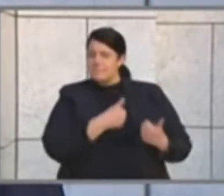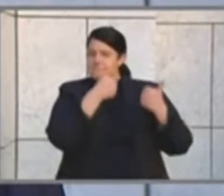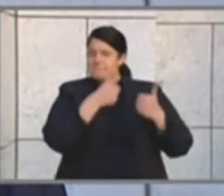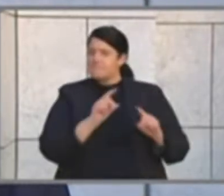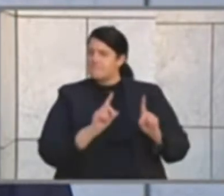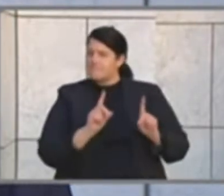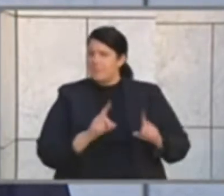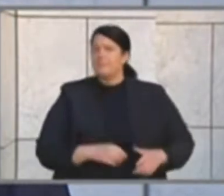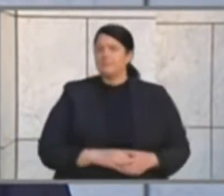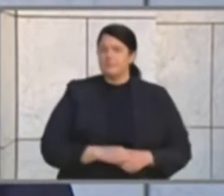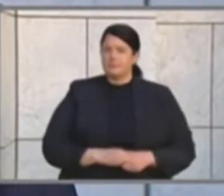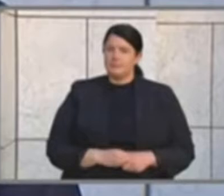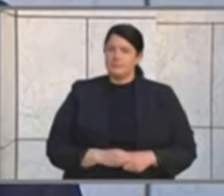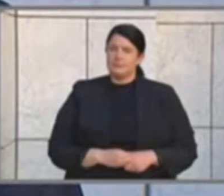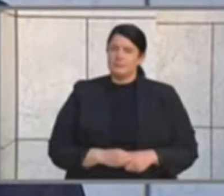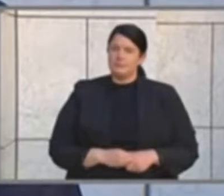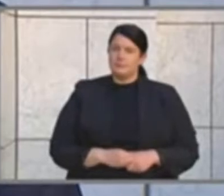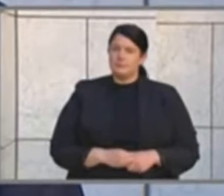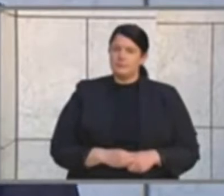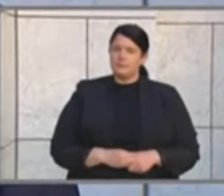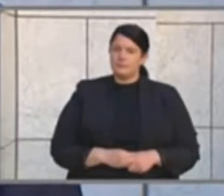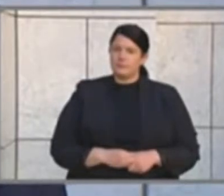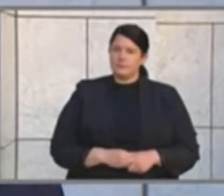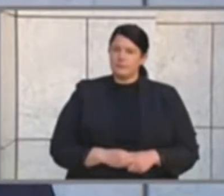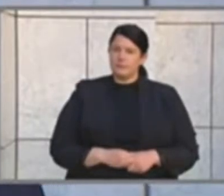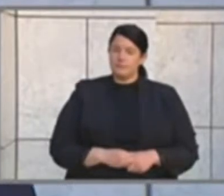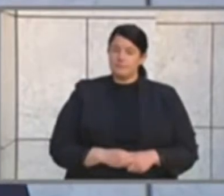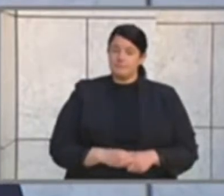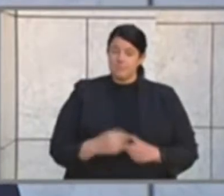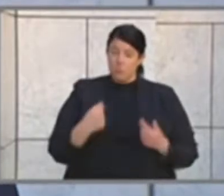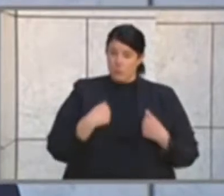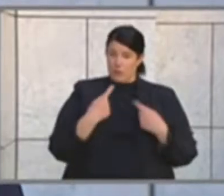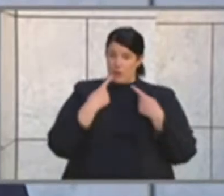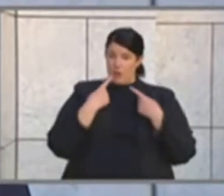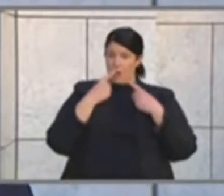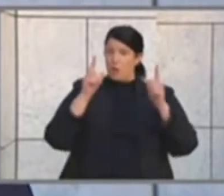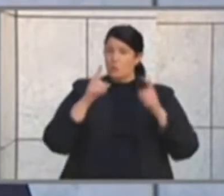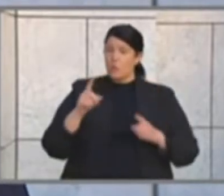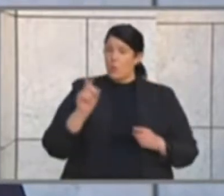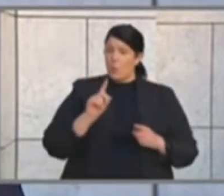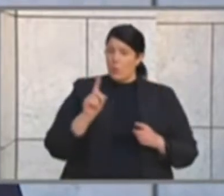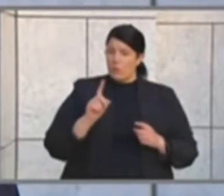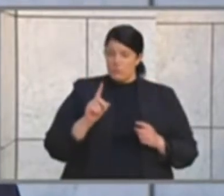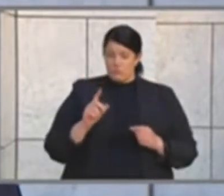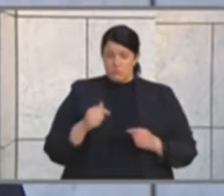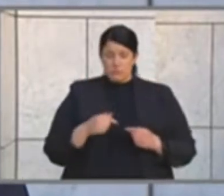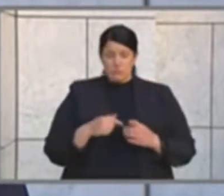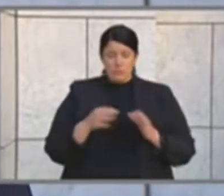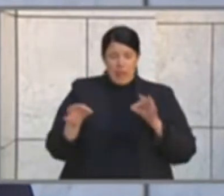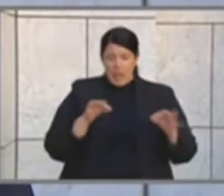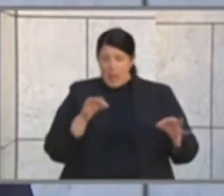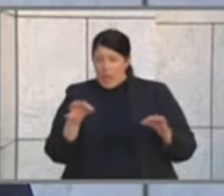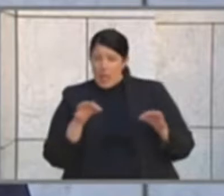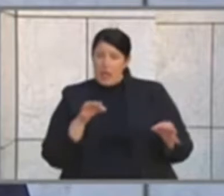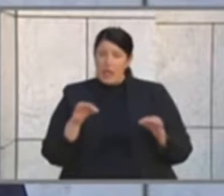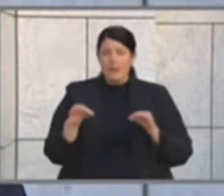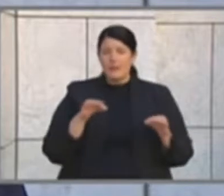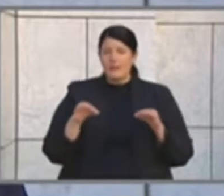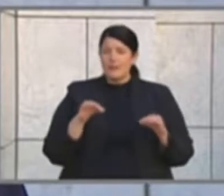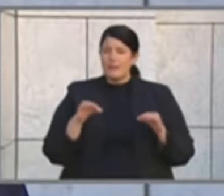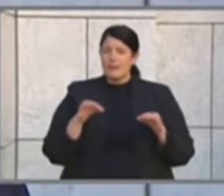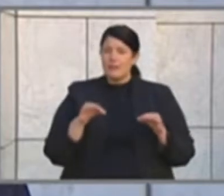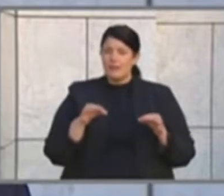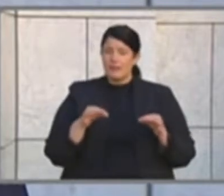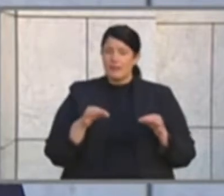Treasurer, I'm sure, will comment as well. This was a program that, while brought together at a